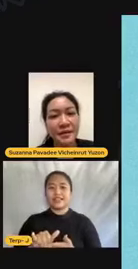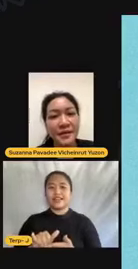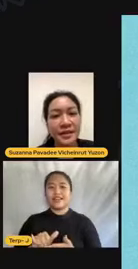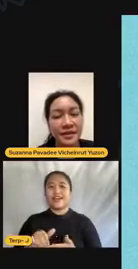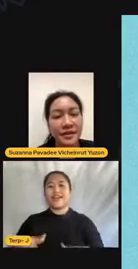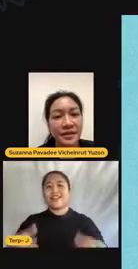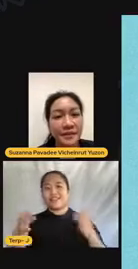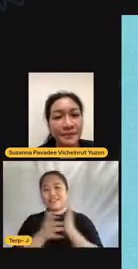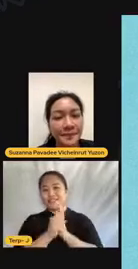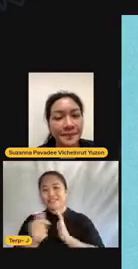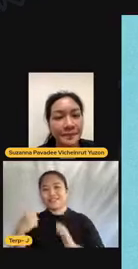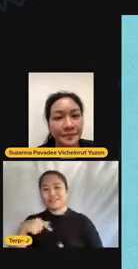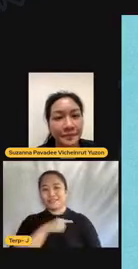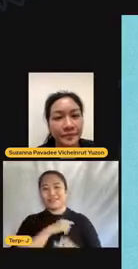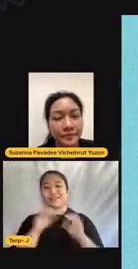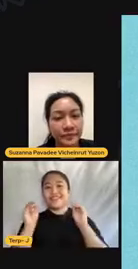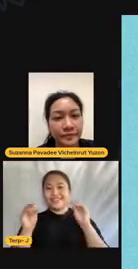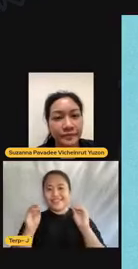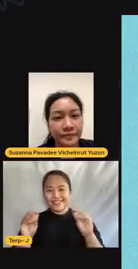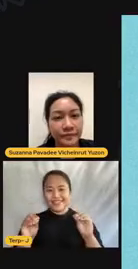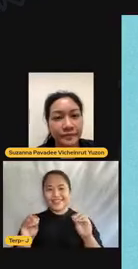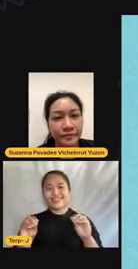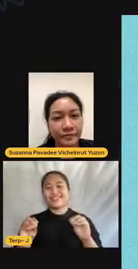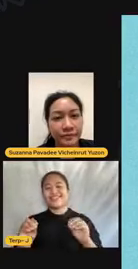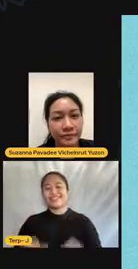Next slide, please.